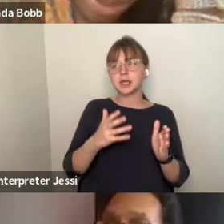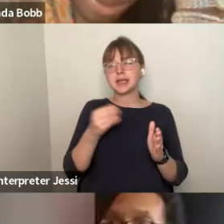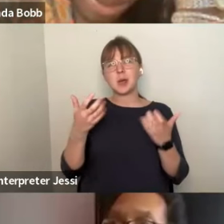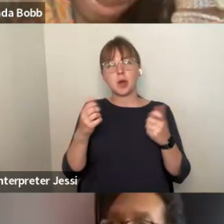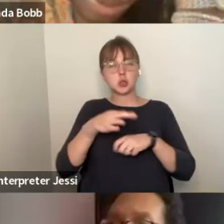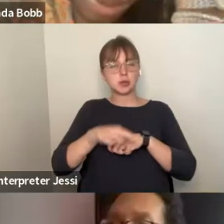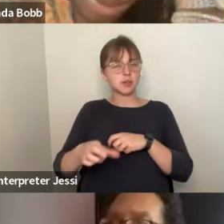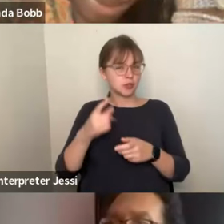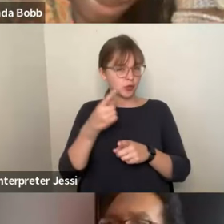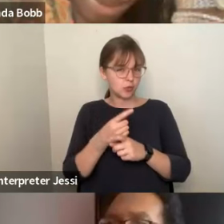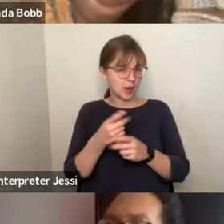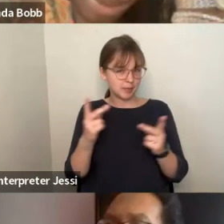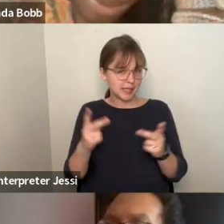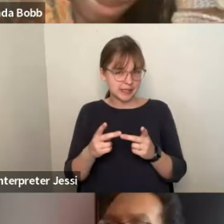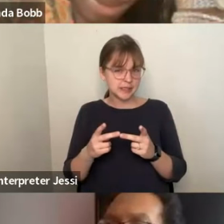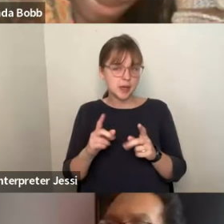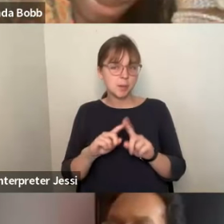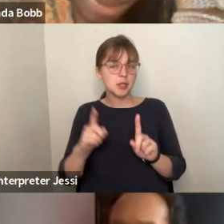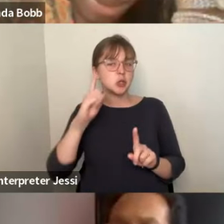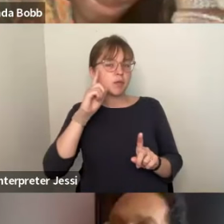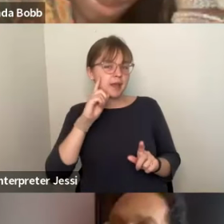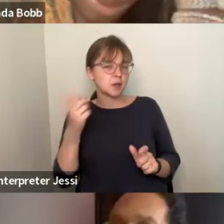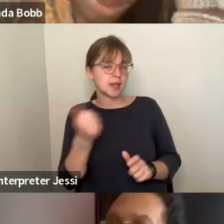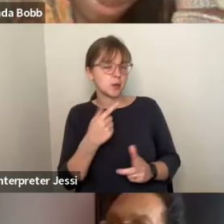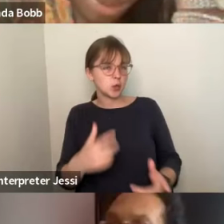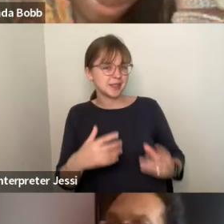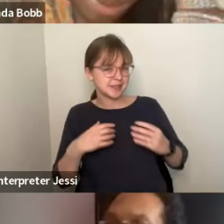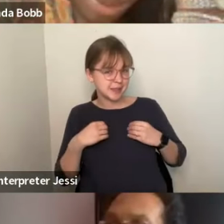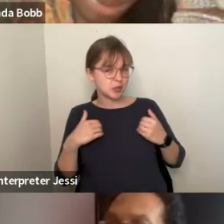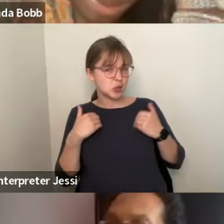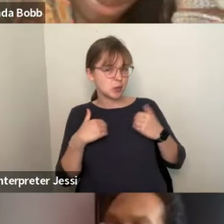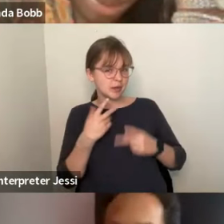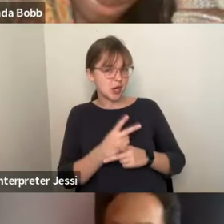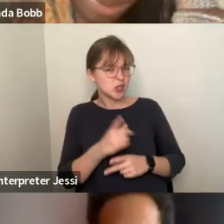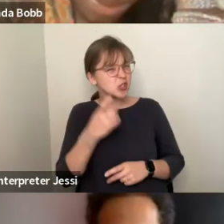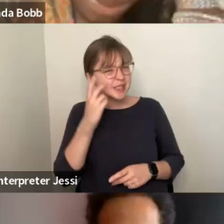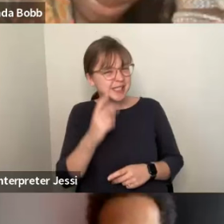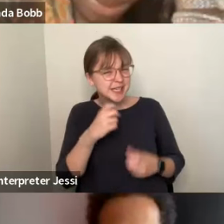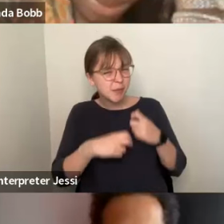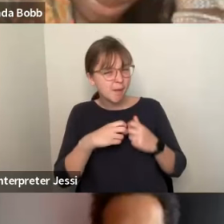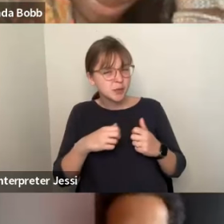referral places. But do you think that there's any, do you see any issues with